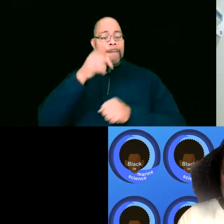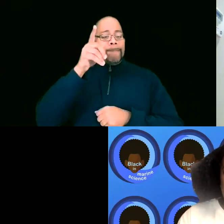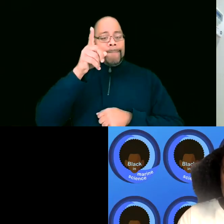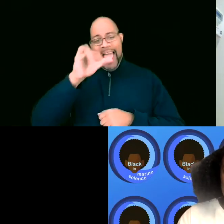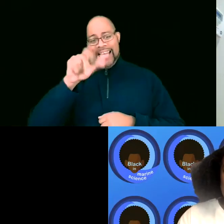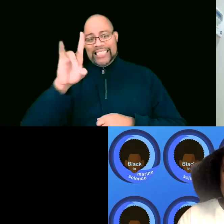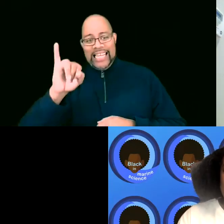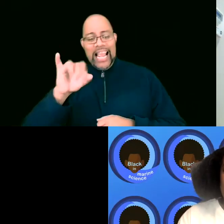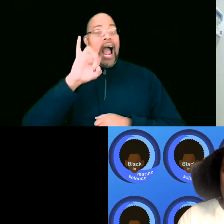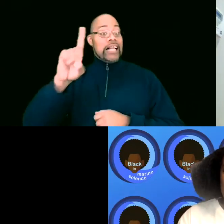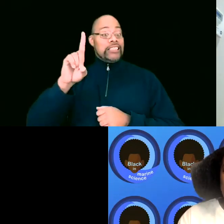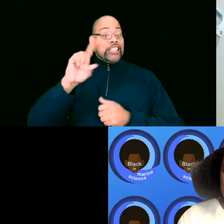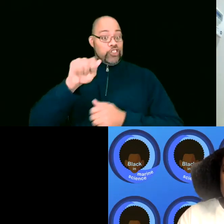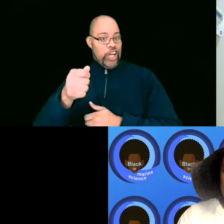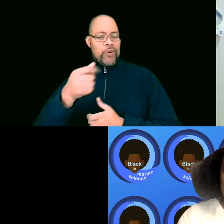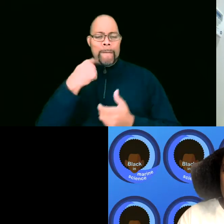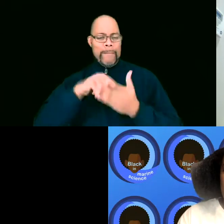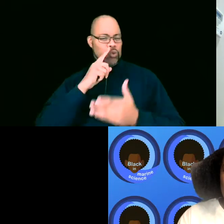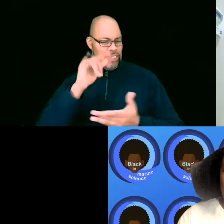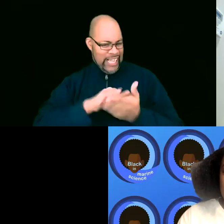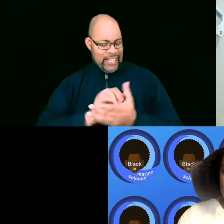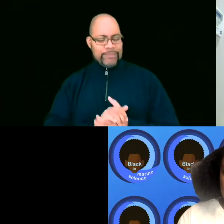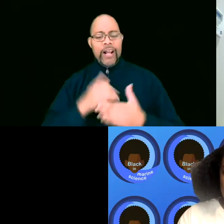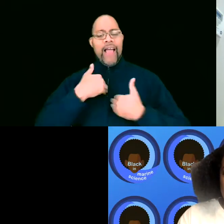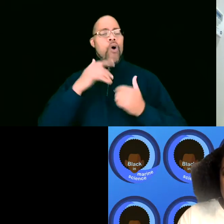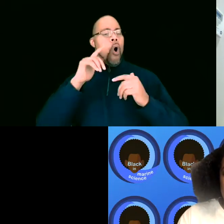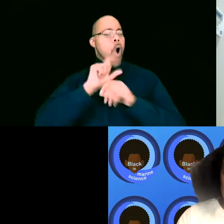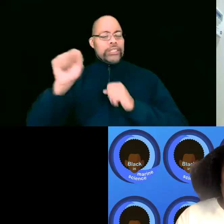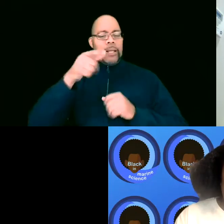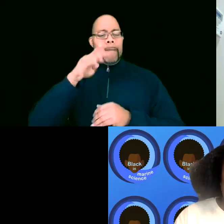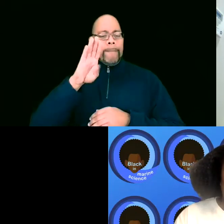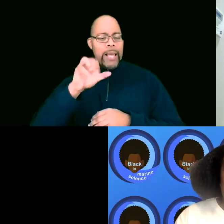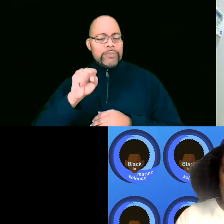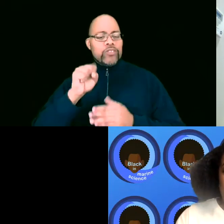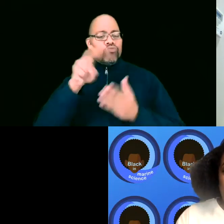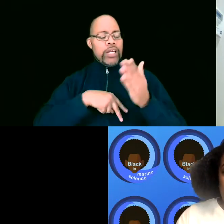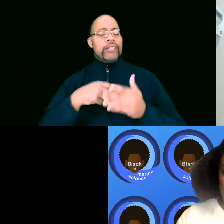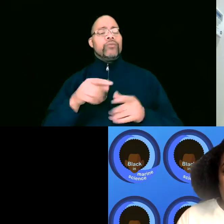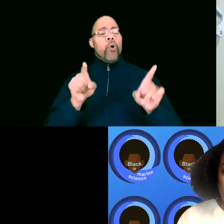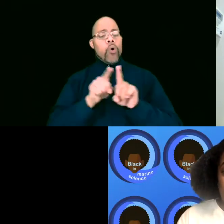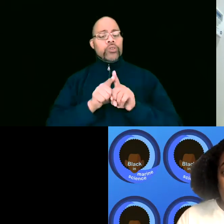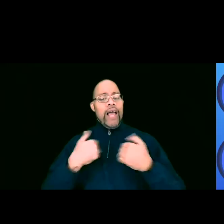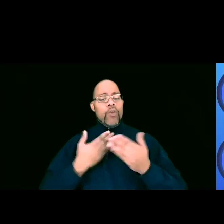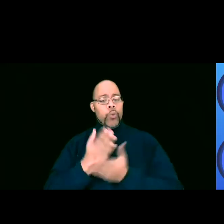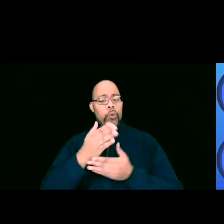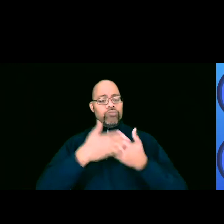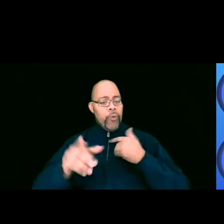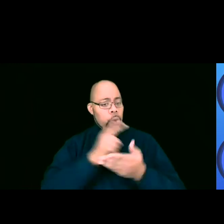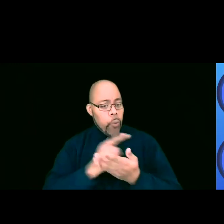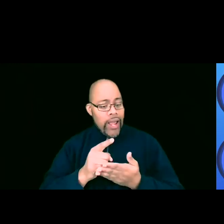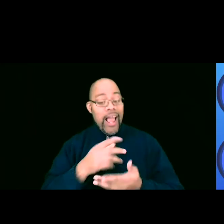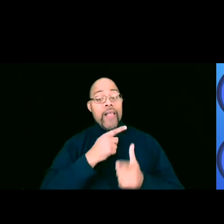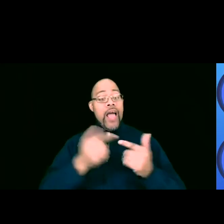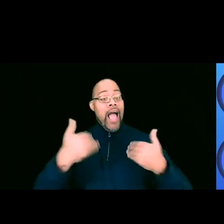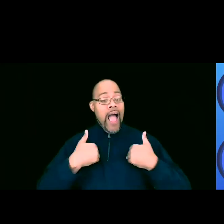so make sure you tune into that. So we're going to have an awesome BIMS read as we have through the rest of the week. And then we have